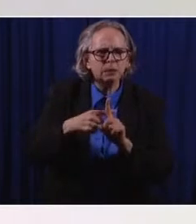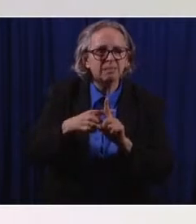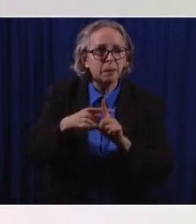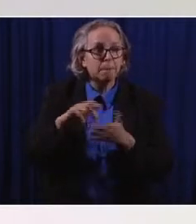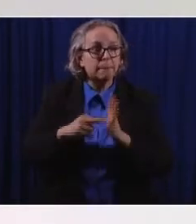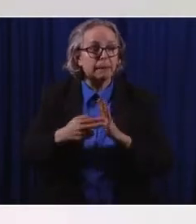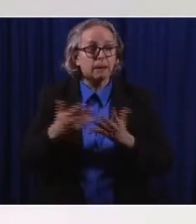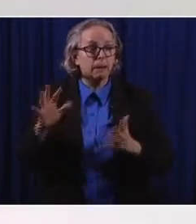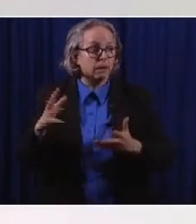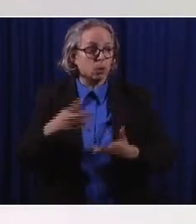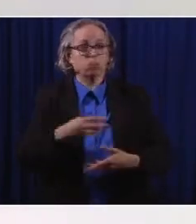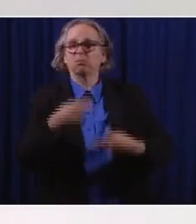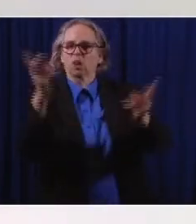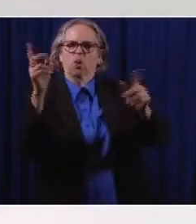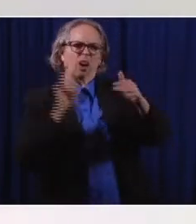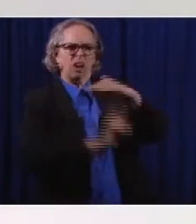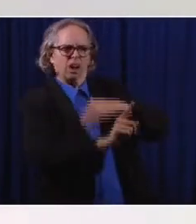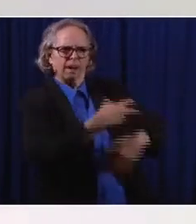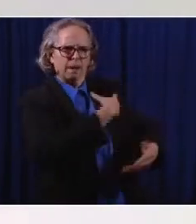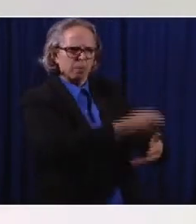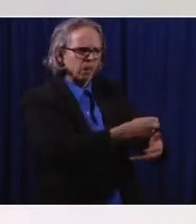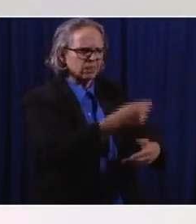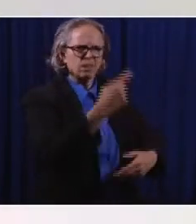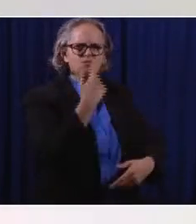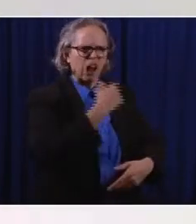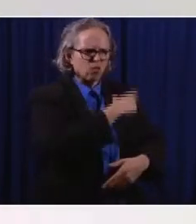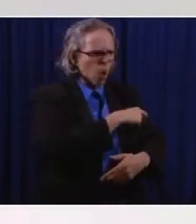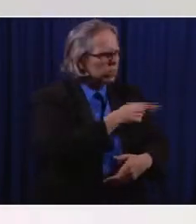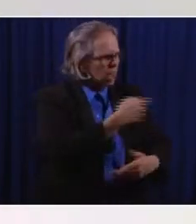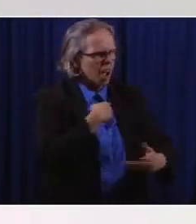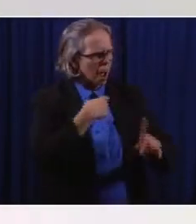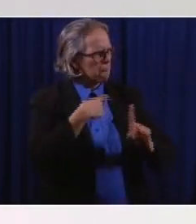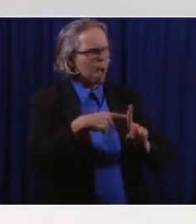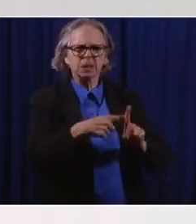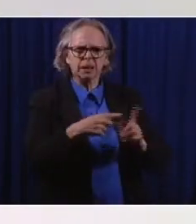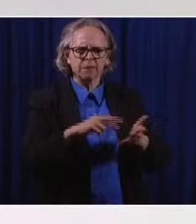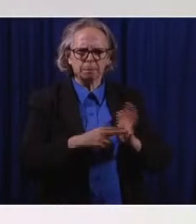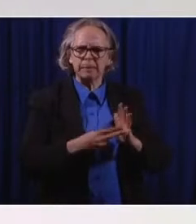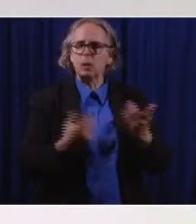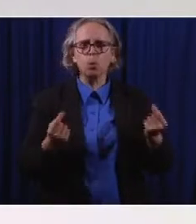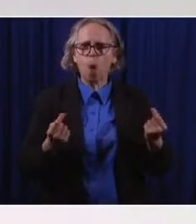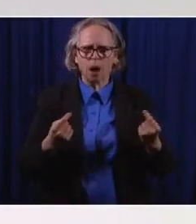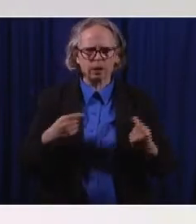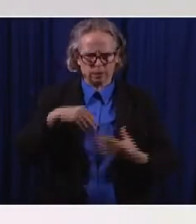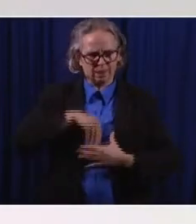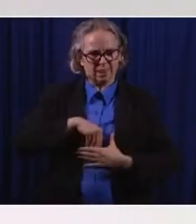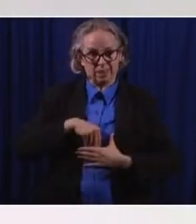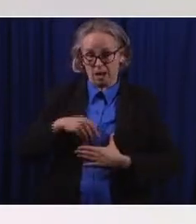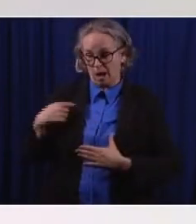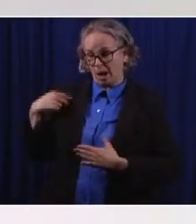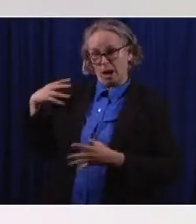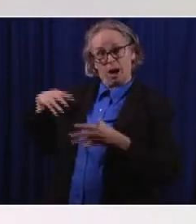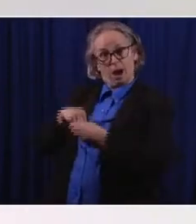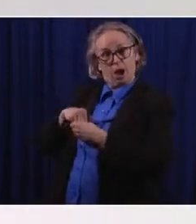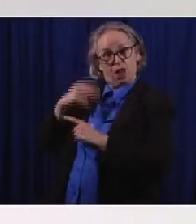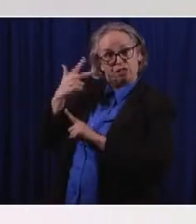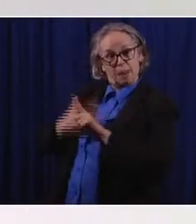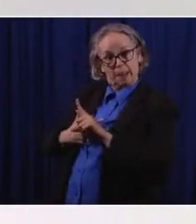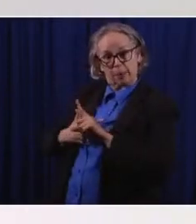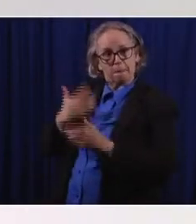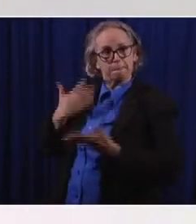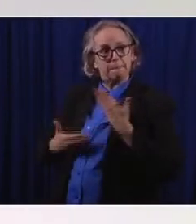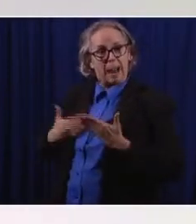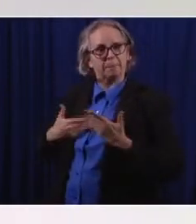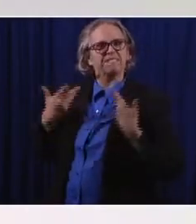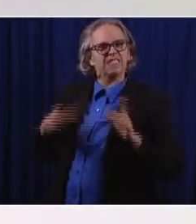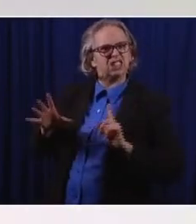them that they're antibody positive. That means that they most likely had infection sometime in the last 3 months. It doesn't mean that they had it exactly